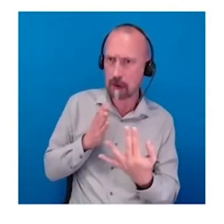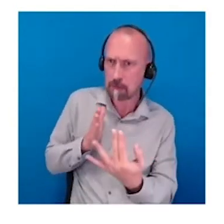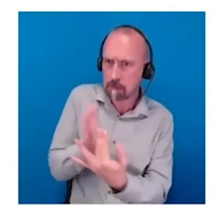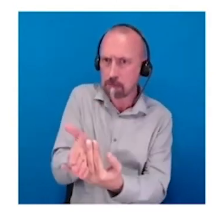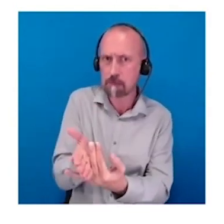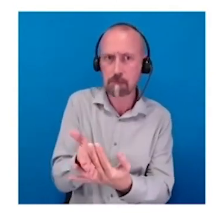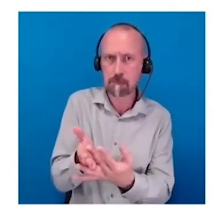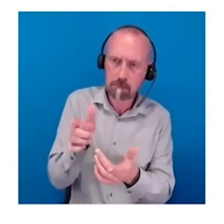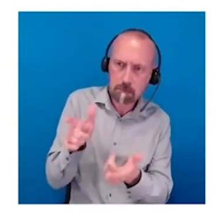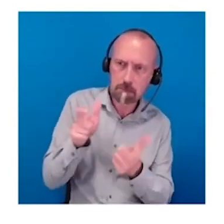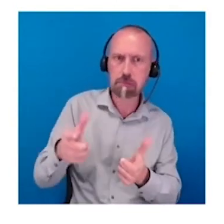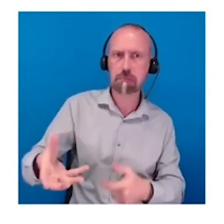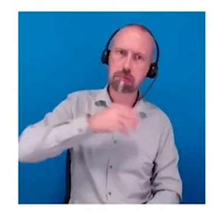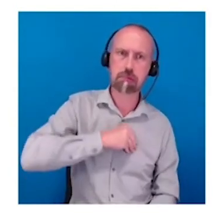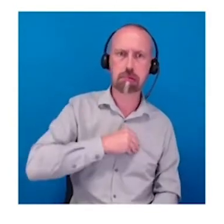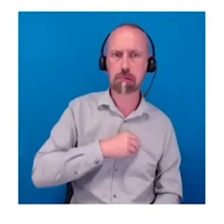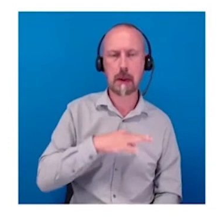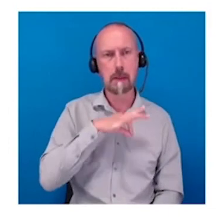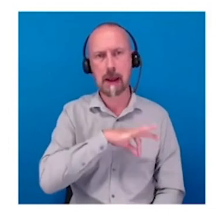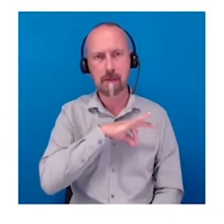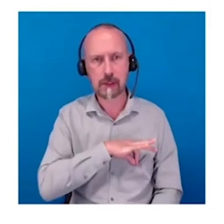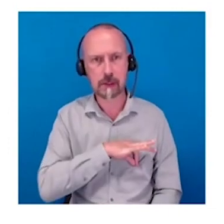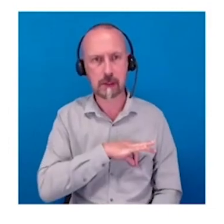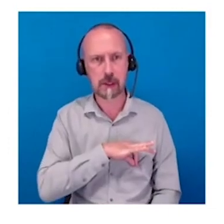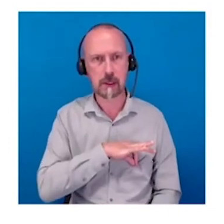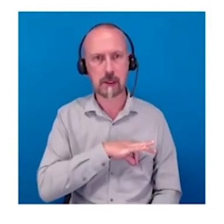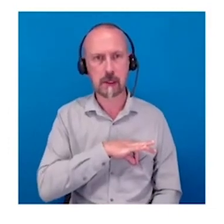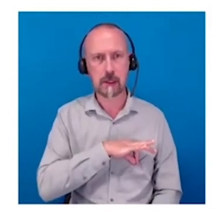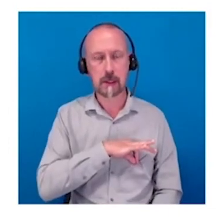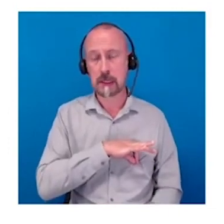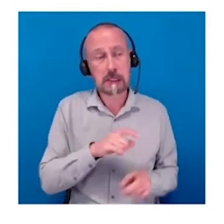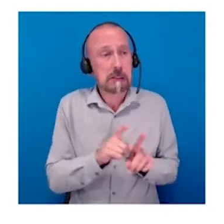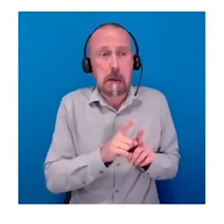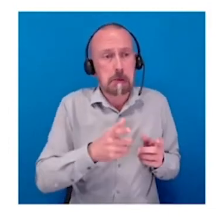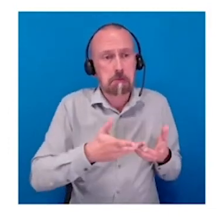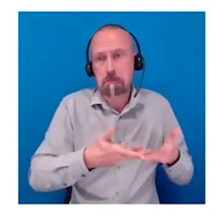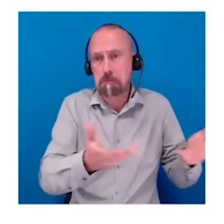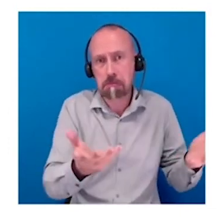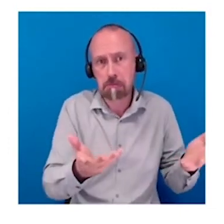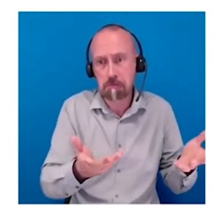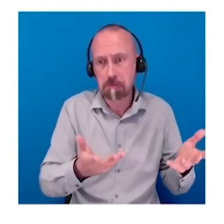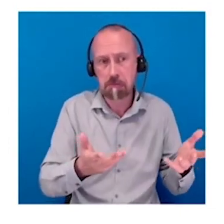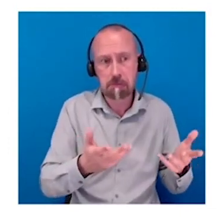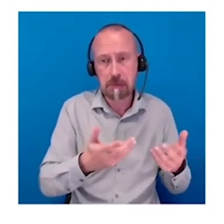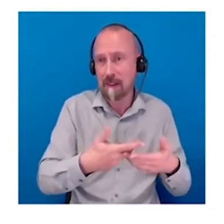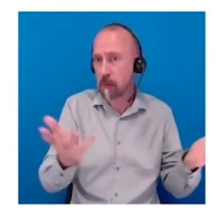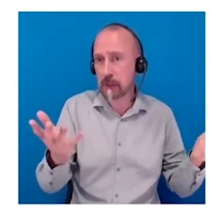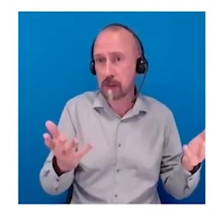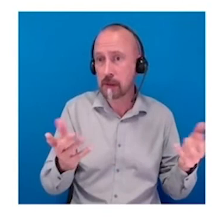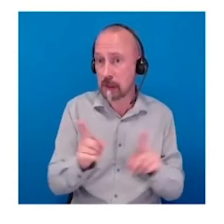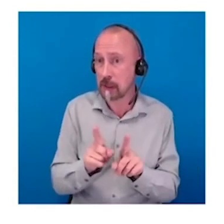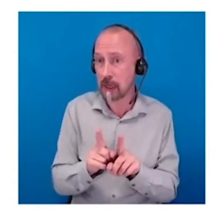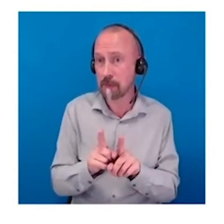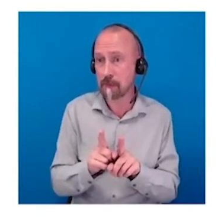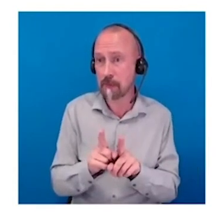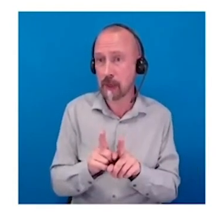benefit from those, just as every other citizen. So there's sort of, yes, in